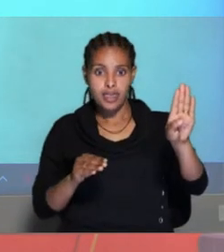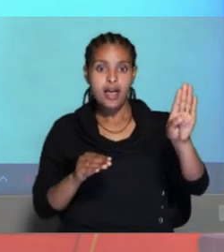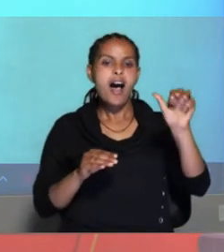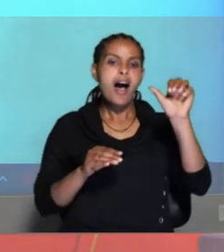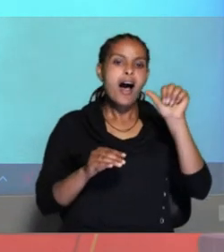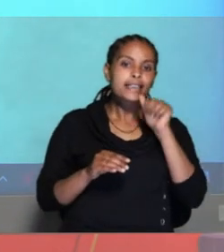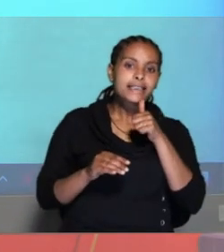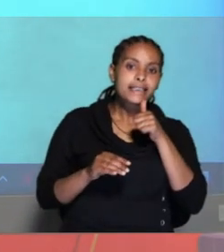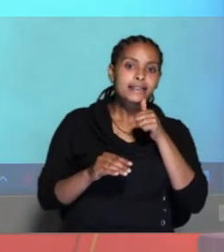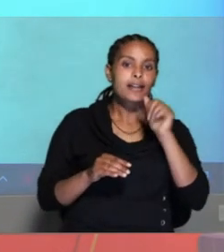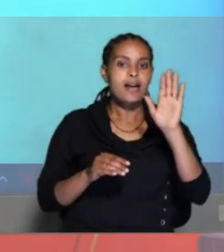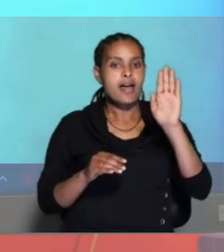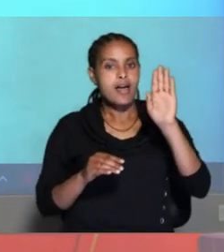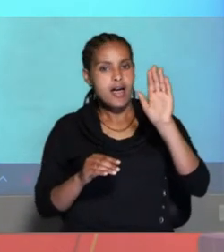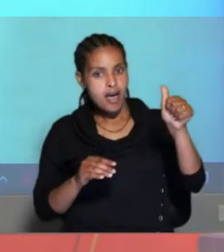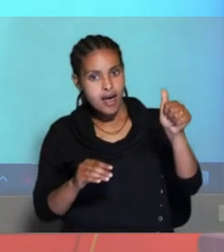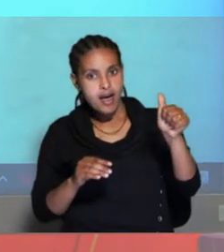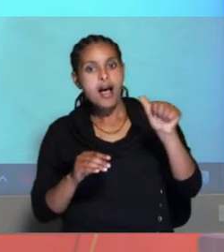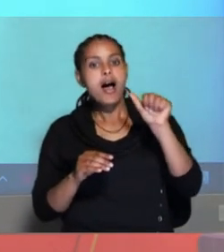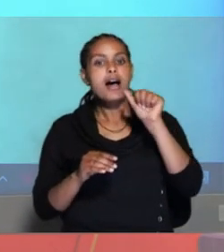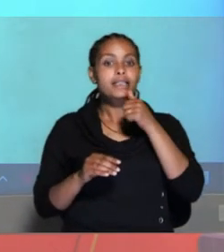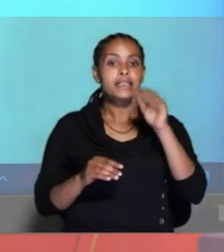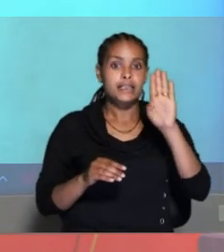A and acid B.